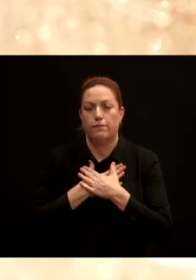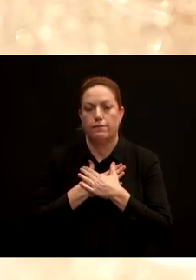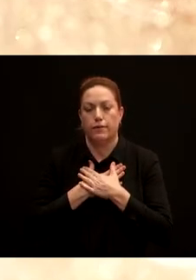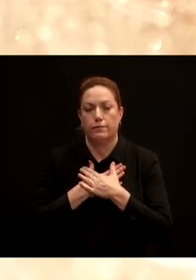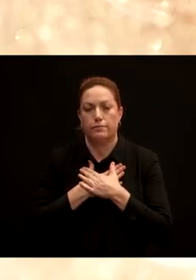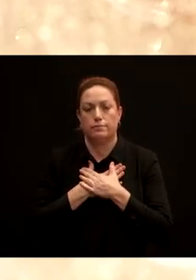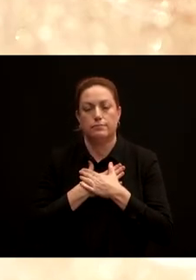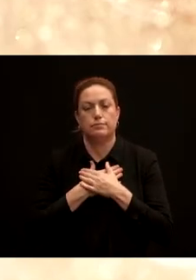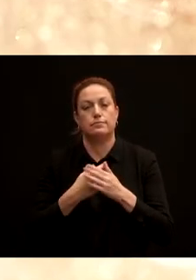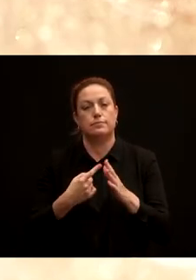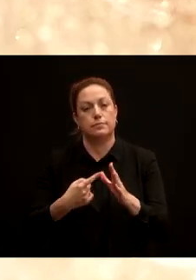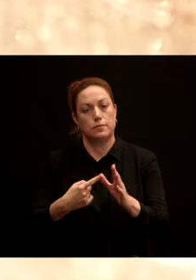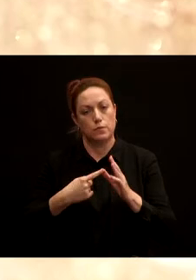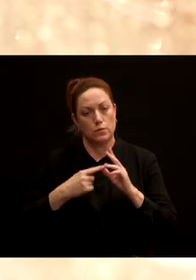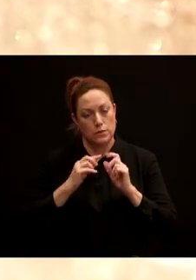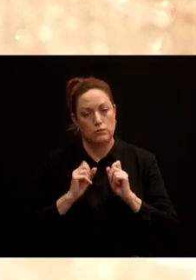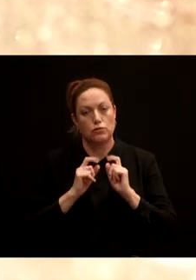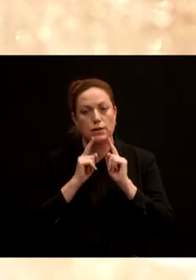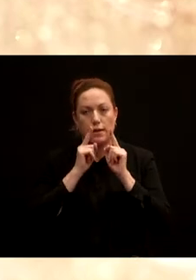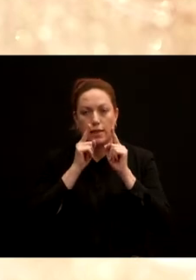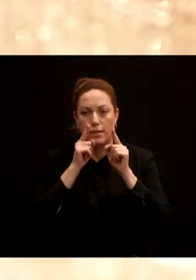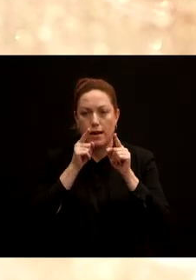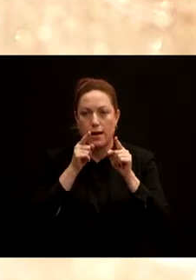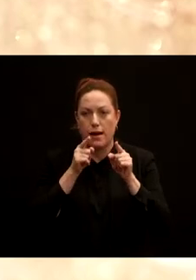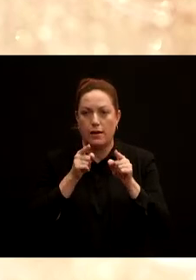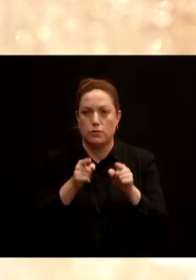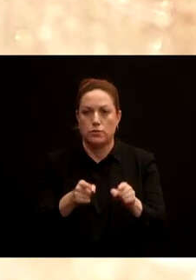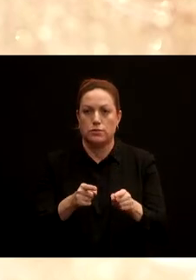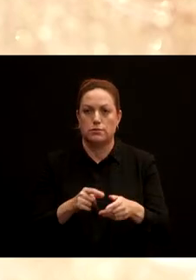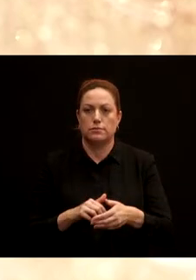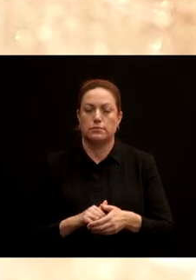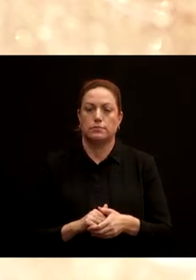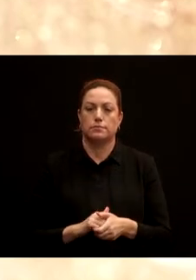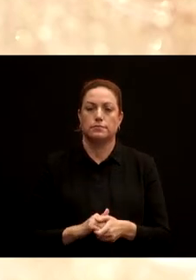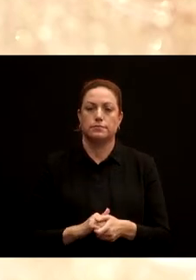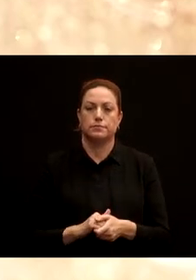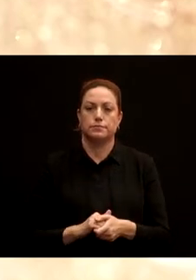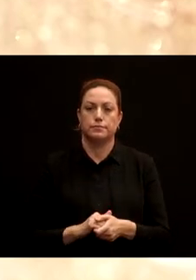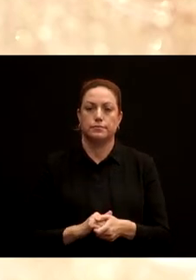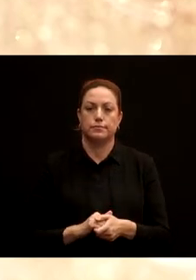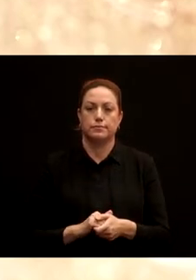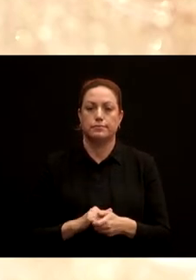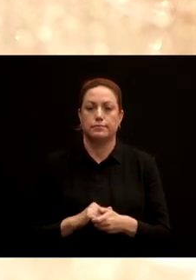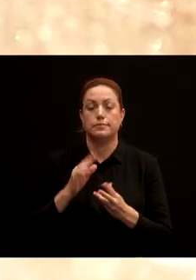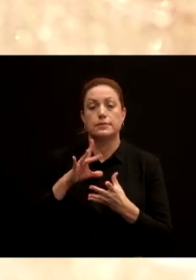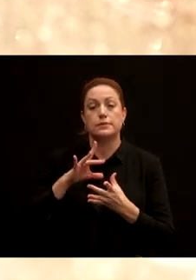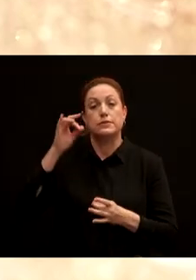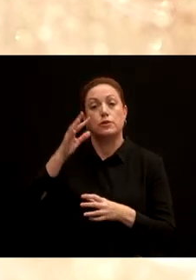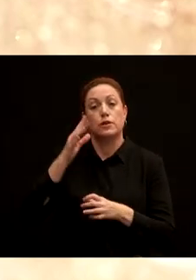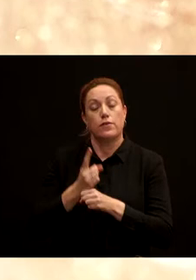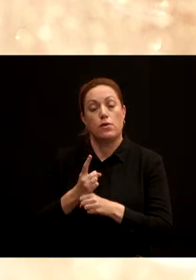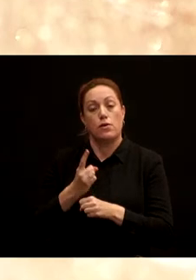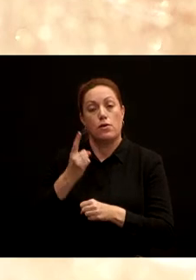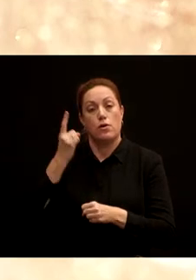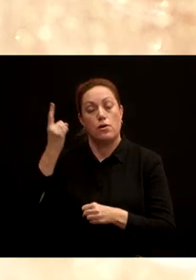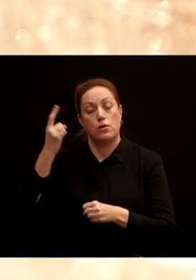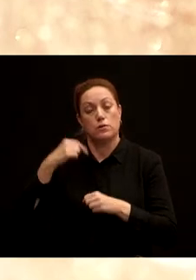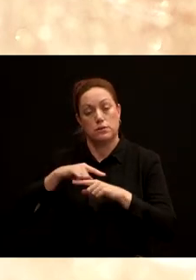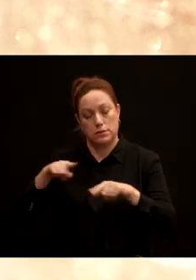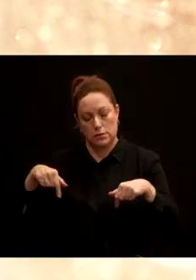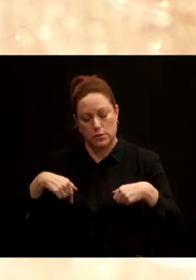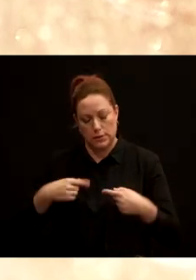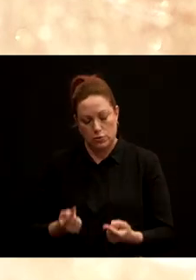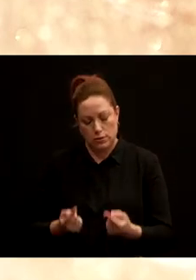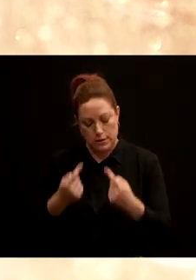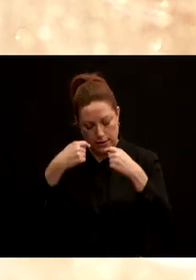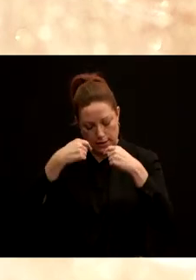May we breathe out and share it with the world. Spirit of God, may we breathe in